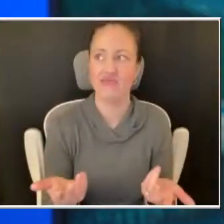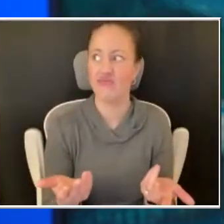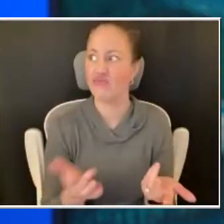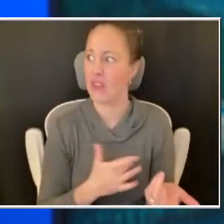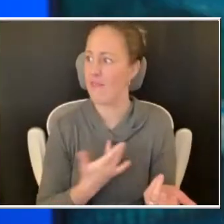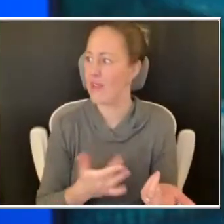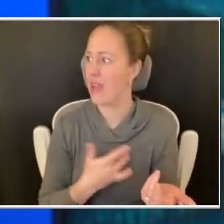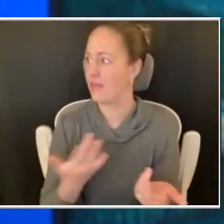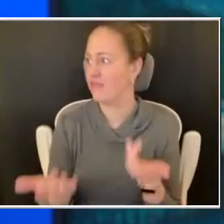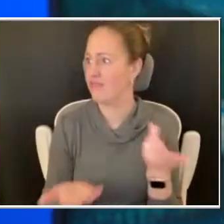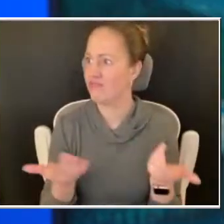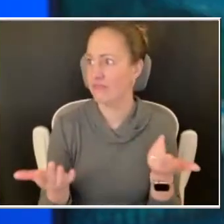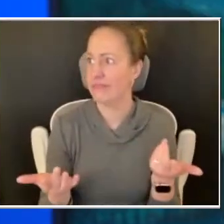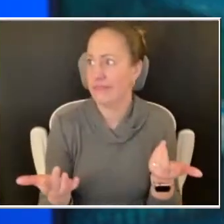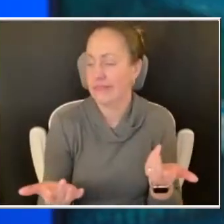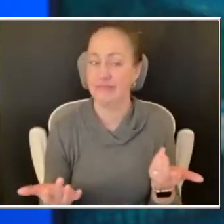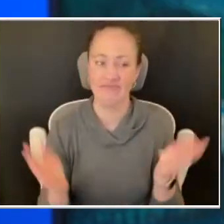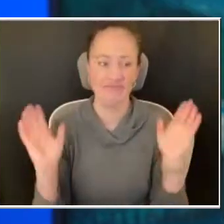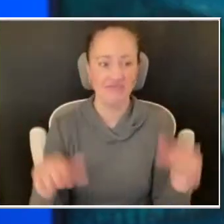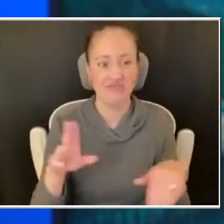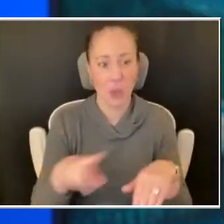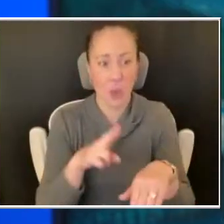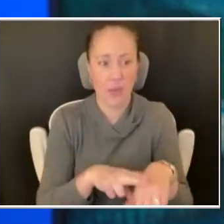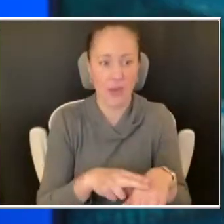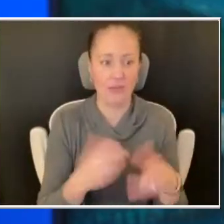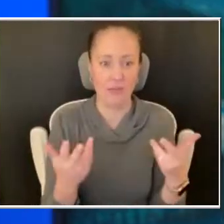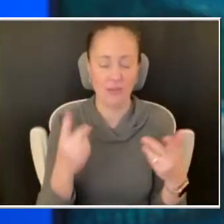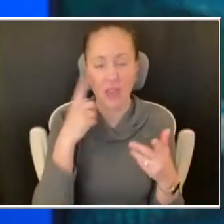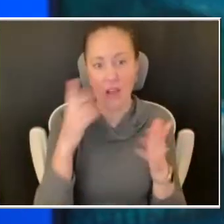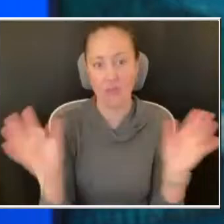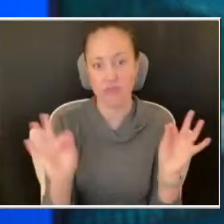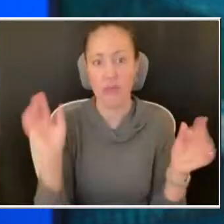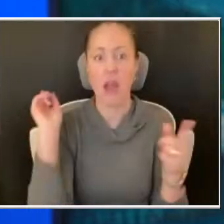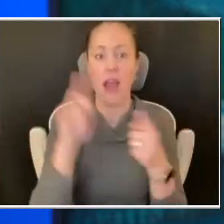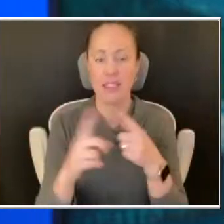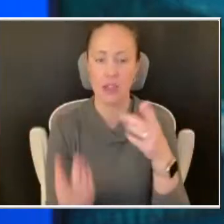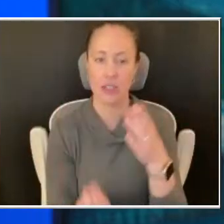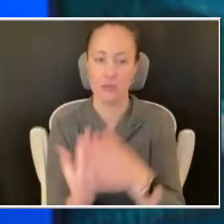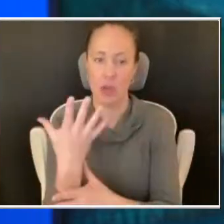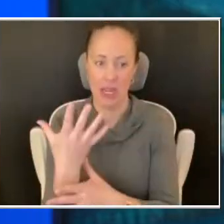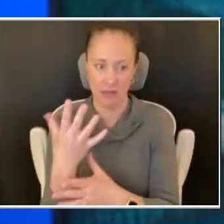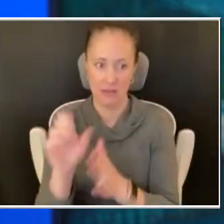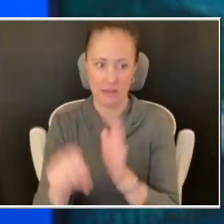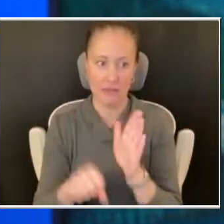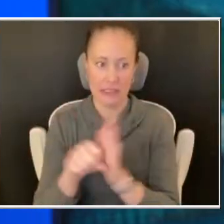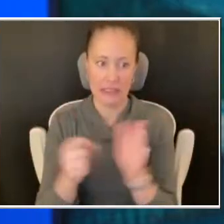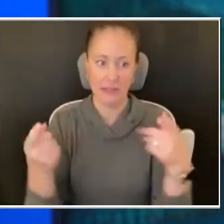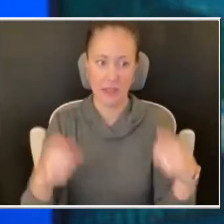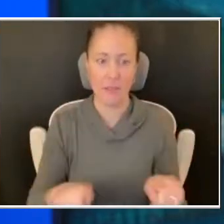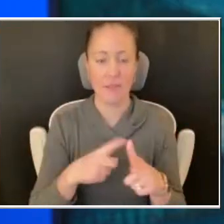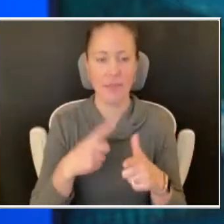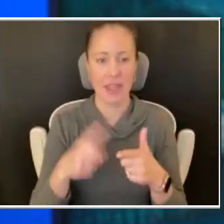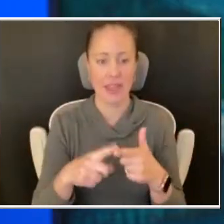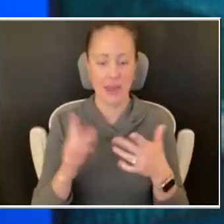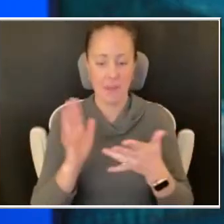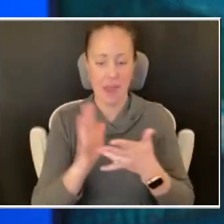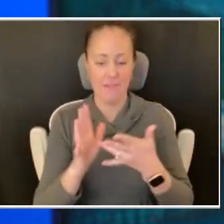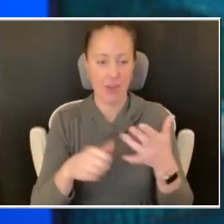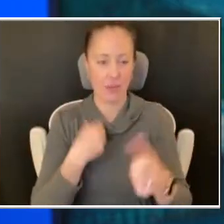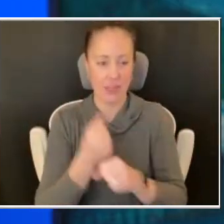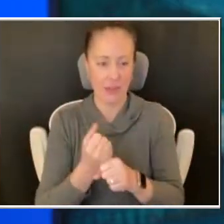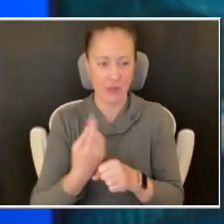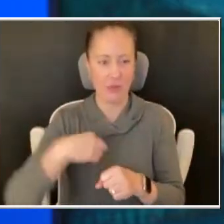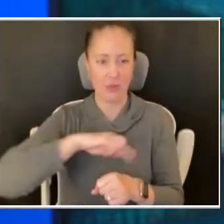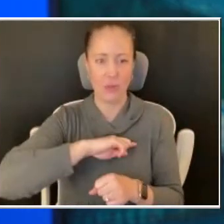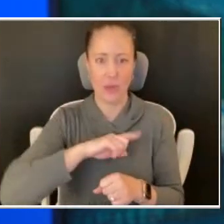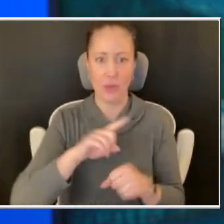really thought was a problem until kind of the spring season came around. My freshman year, we were transitioning, we were doing a lot of club